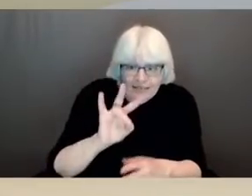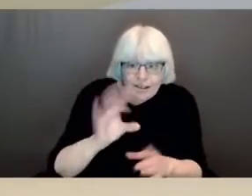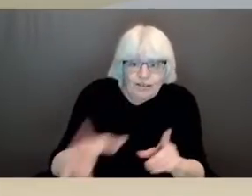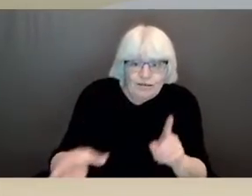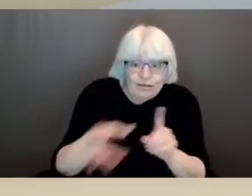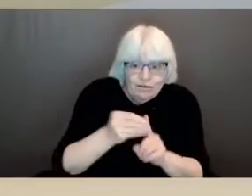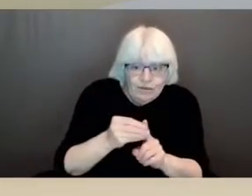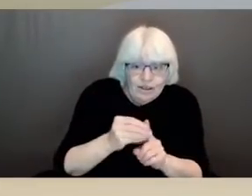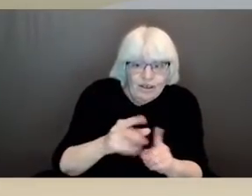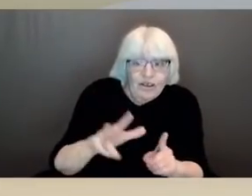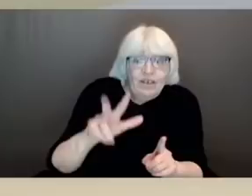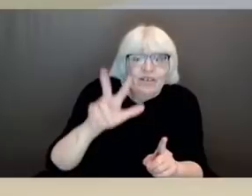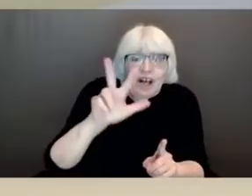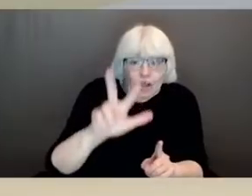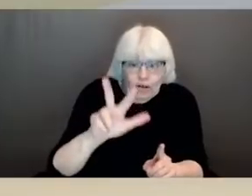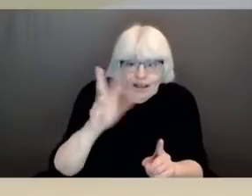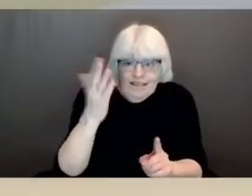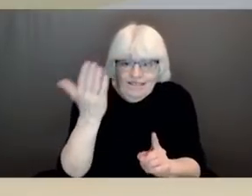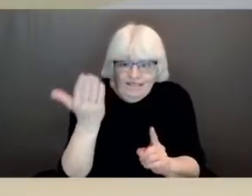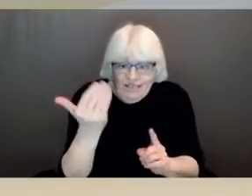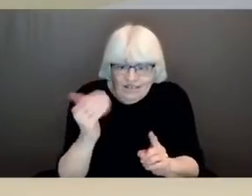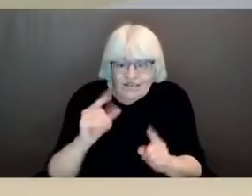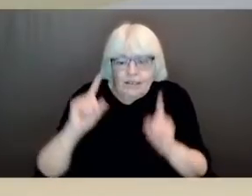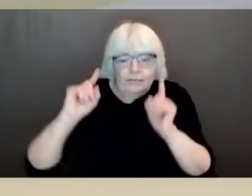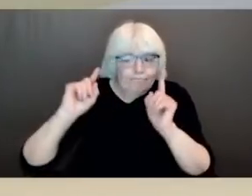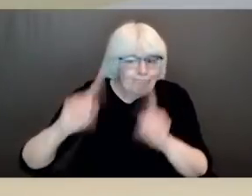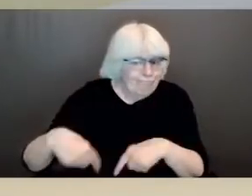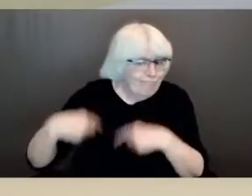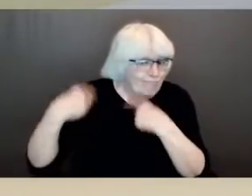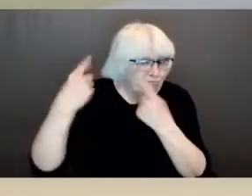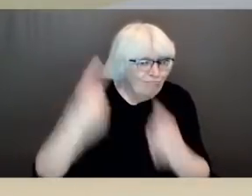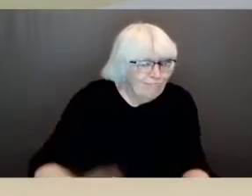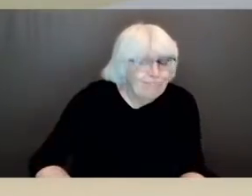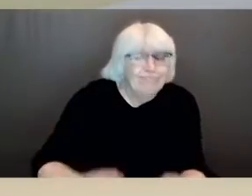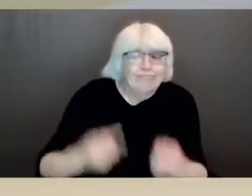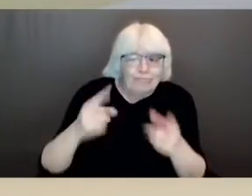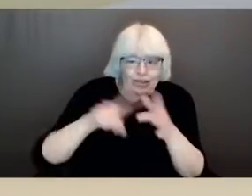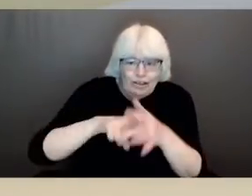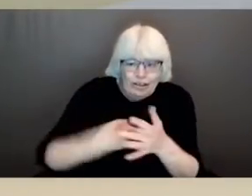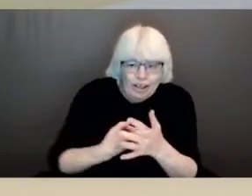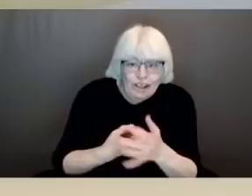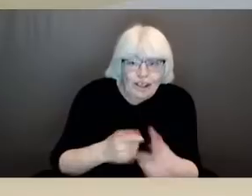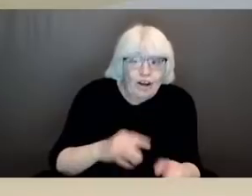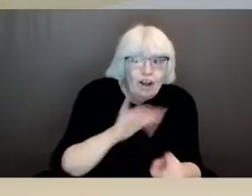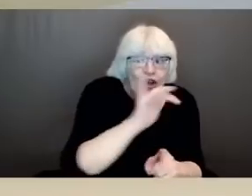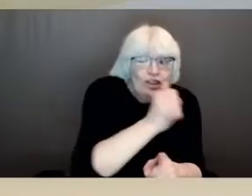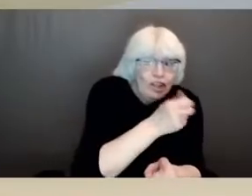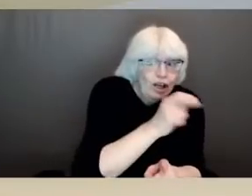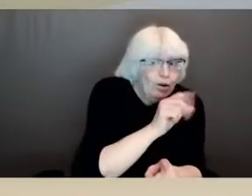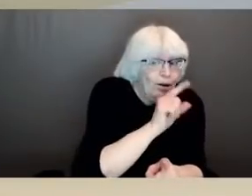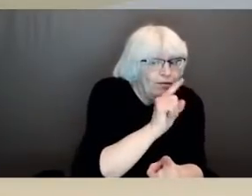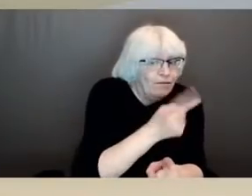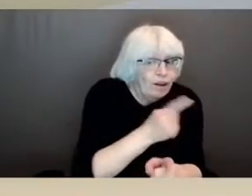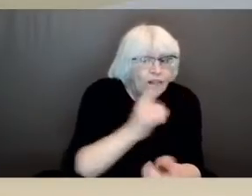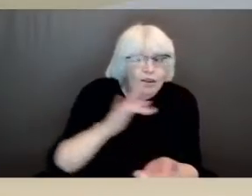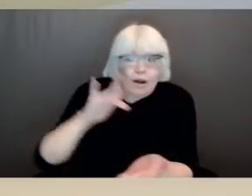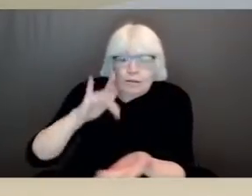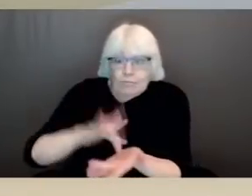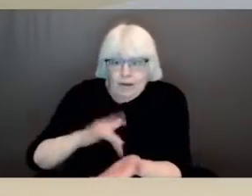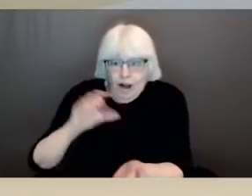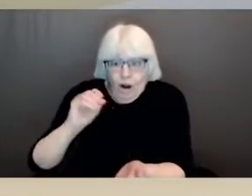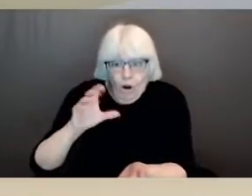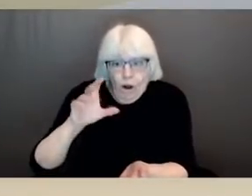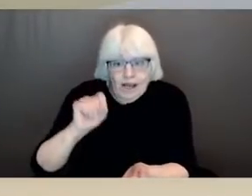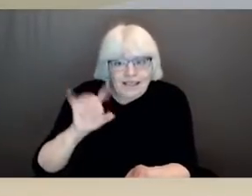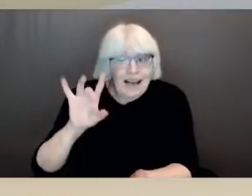pandemic began. And between January 1st and mid-October, 84% of cases in PEI